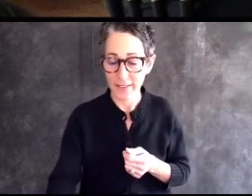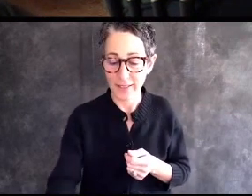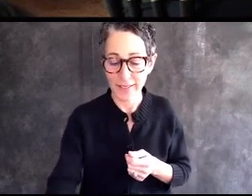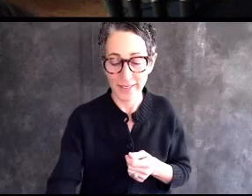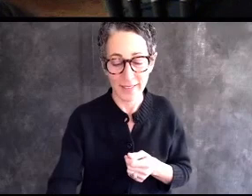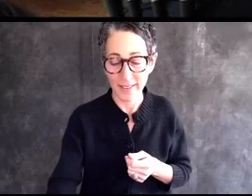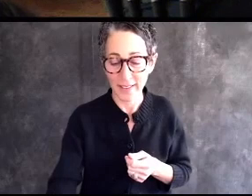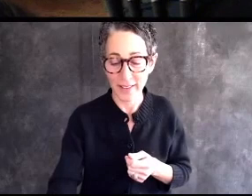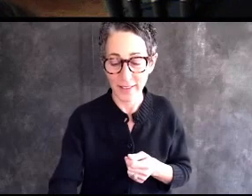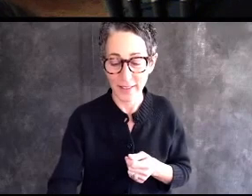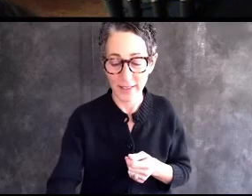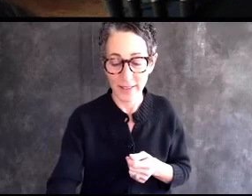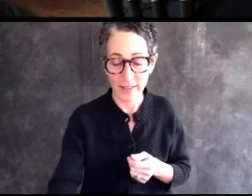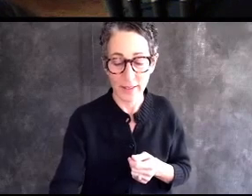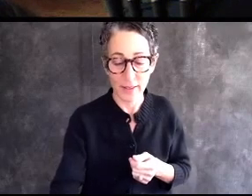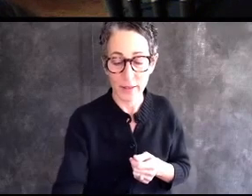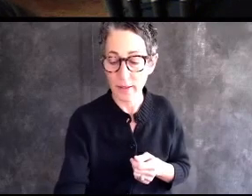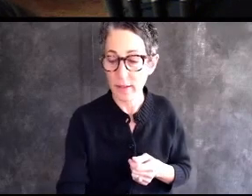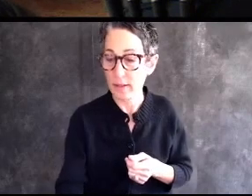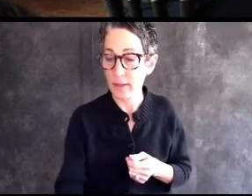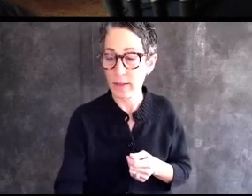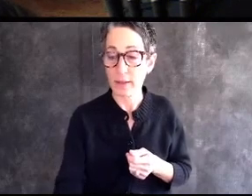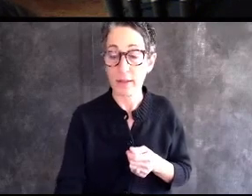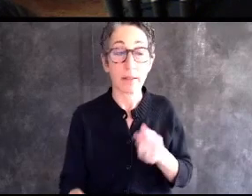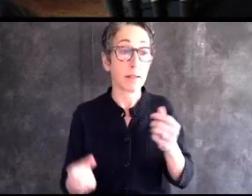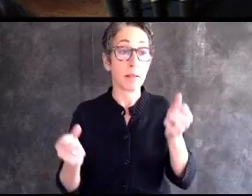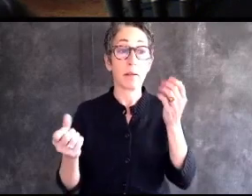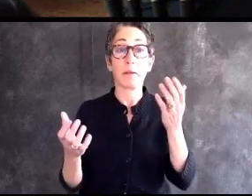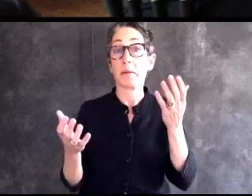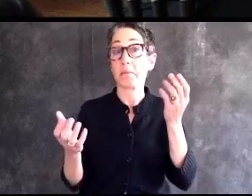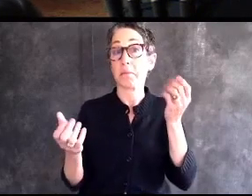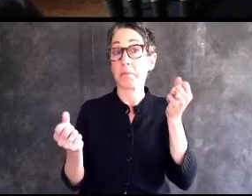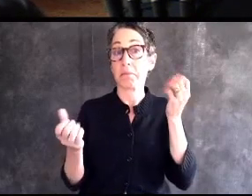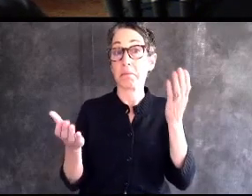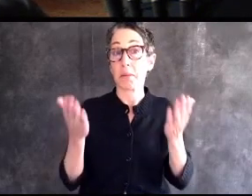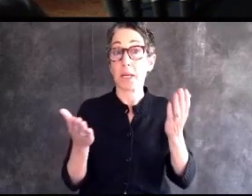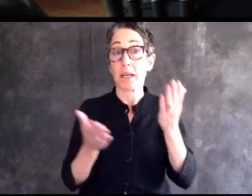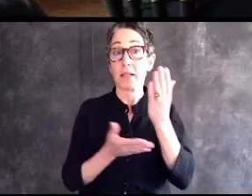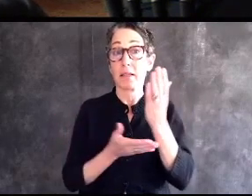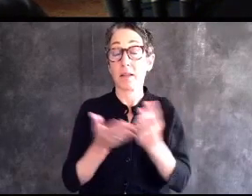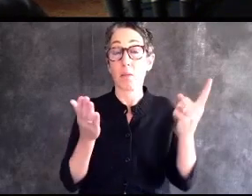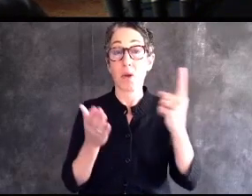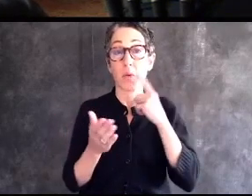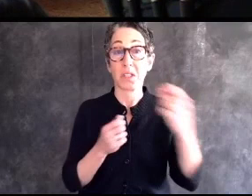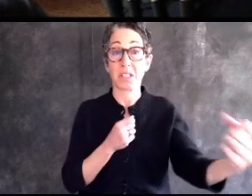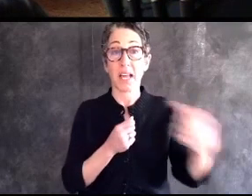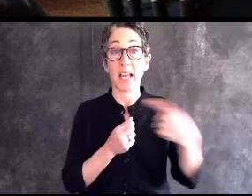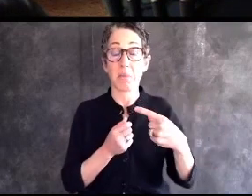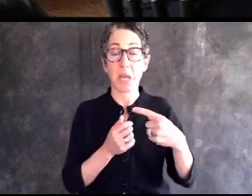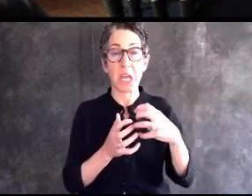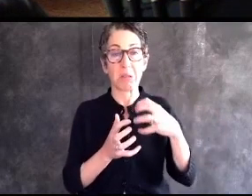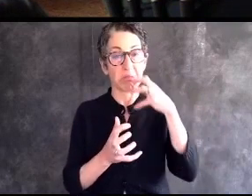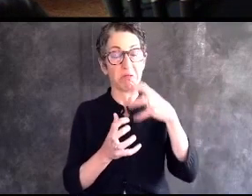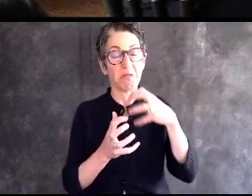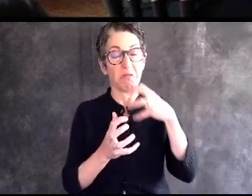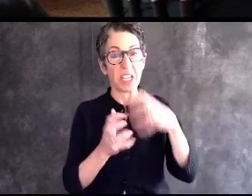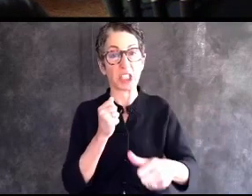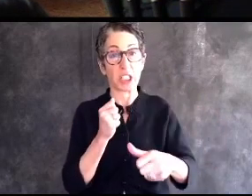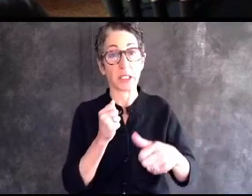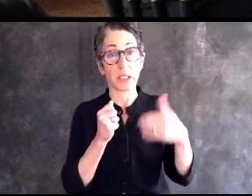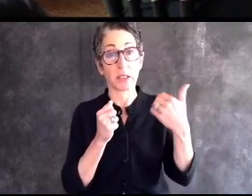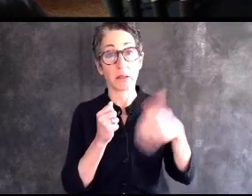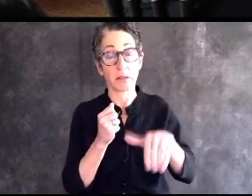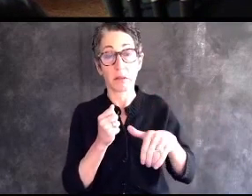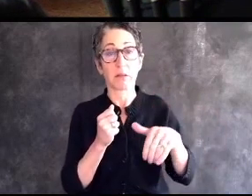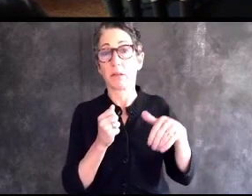online. Maybe they write 300 words, like very vicious, very toxic. And I challenge myself to find